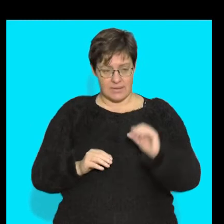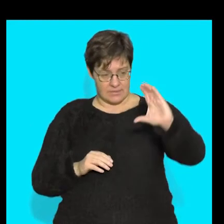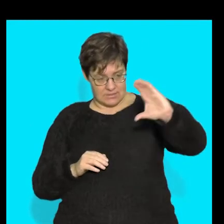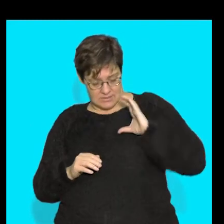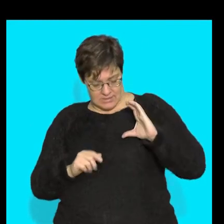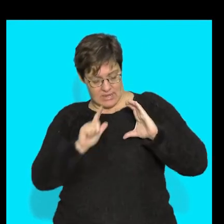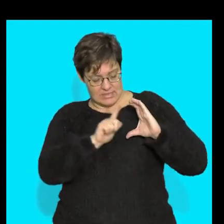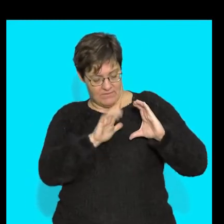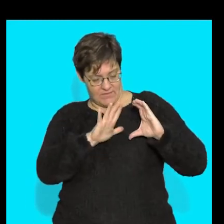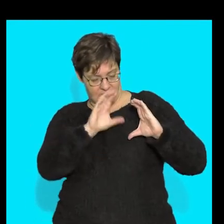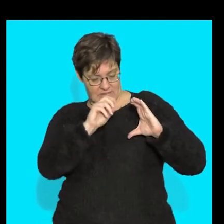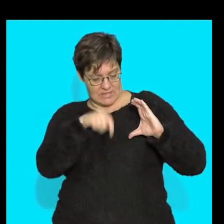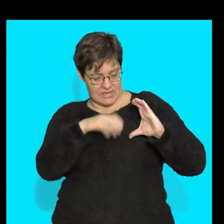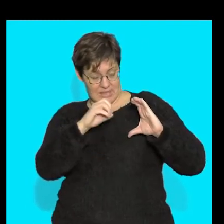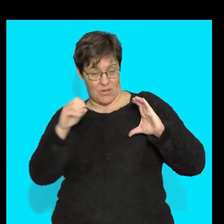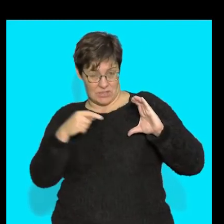take